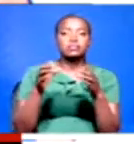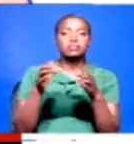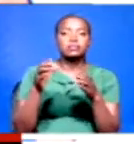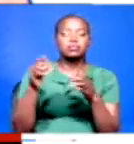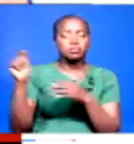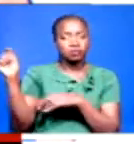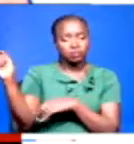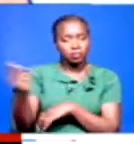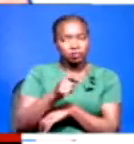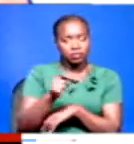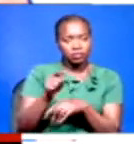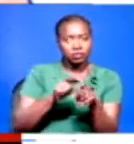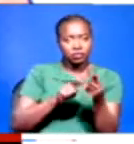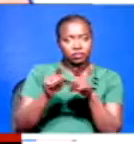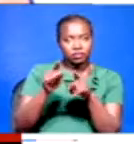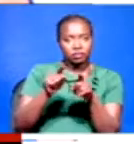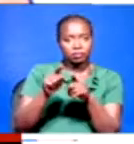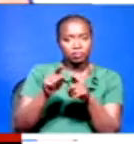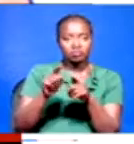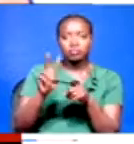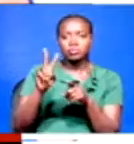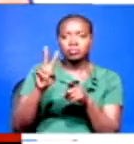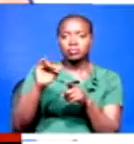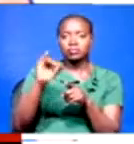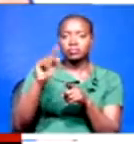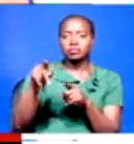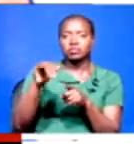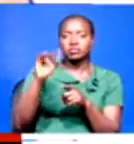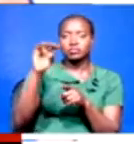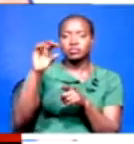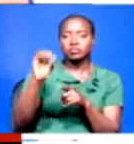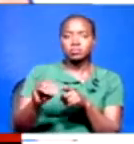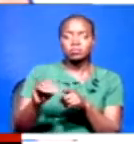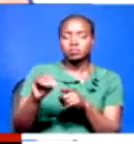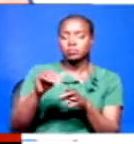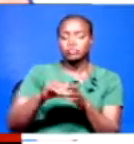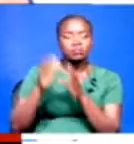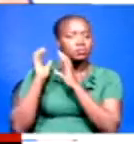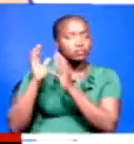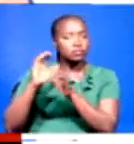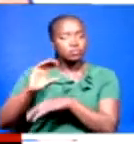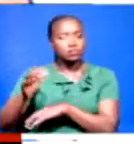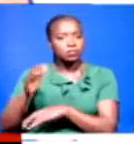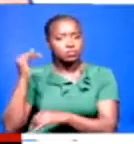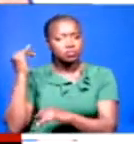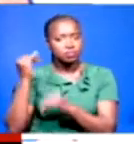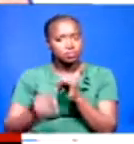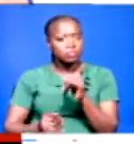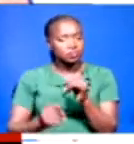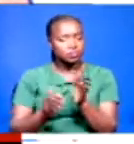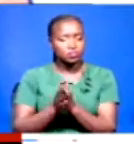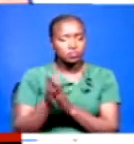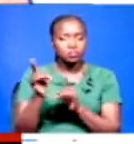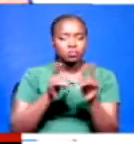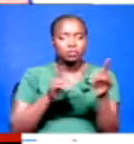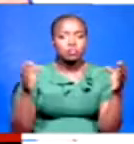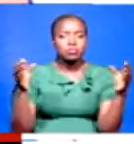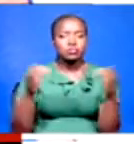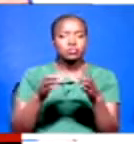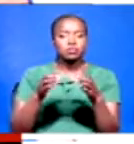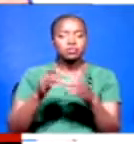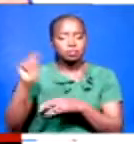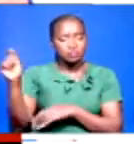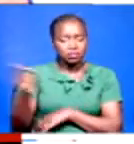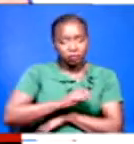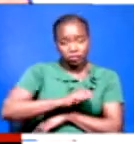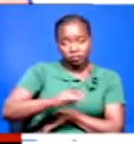Vipingo Ridge Baobab Golf Course in Kilifi County. The event marked the close of the inaugural Safaricom Golf Tour